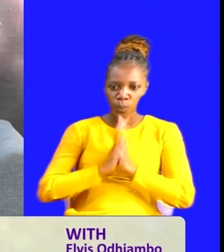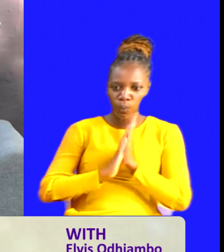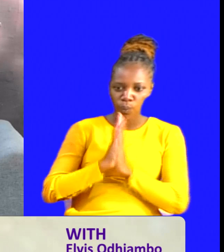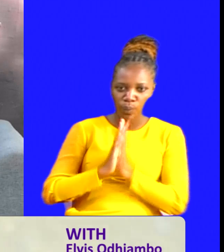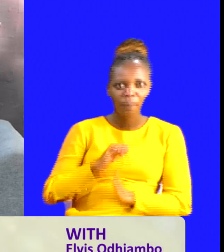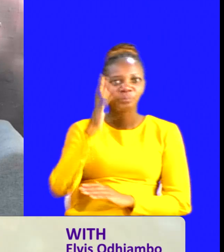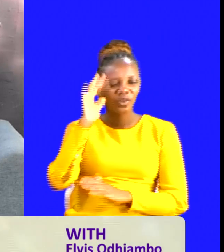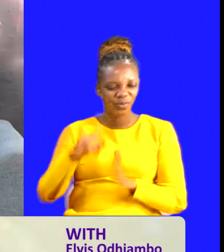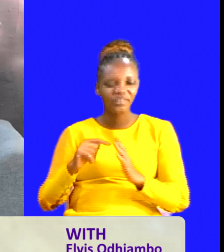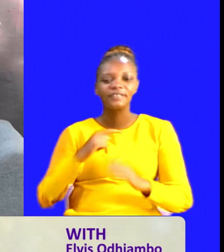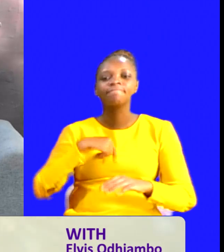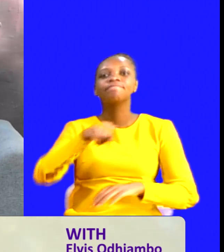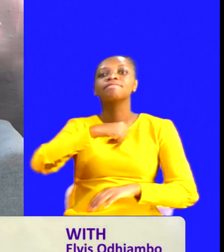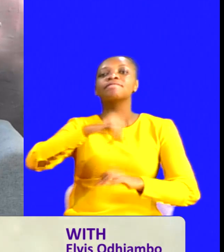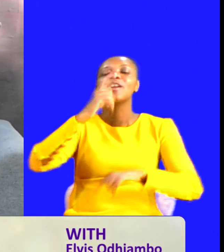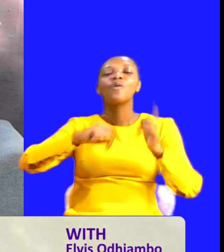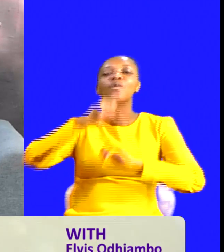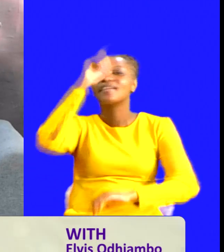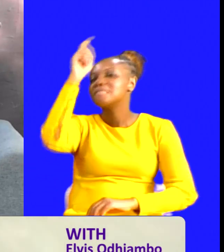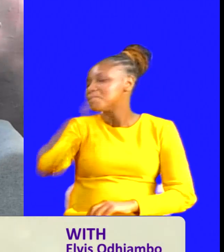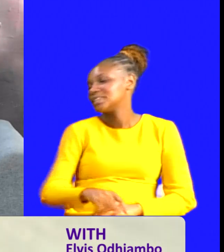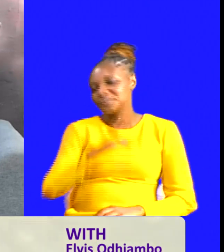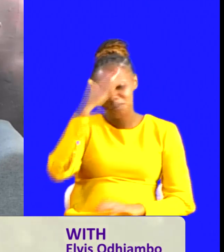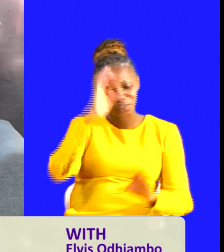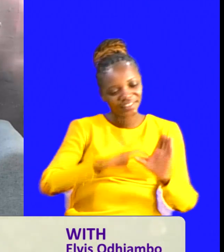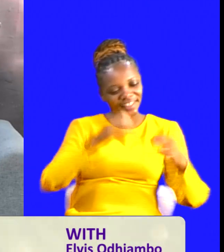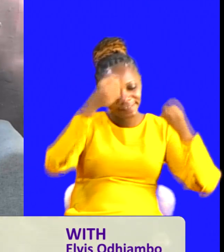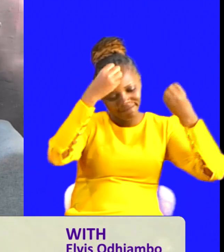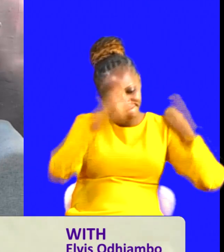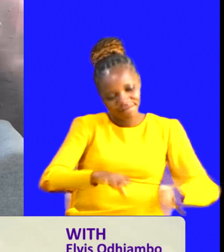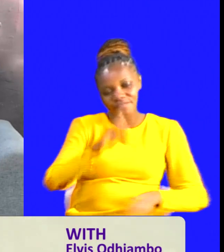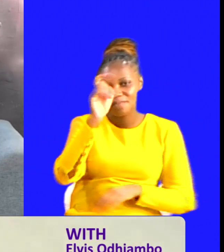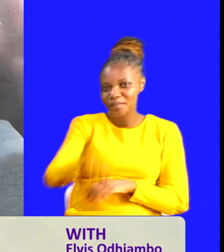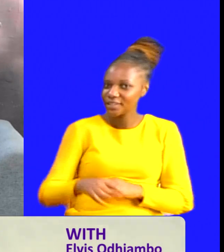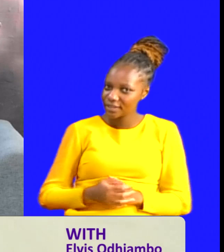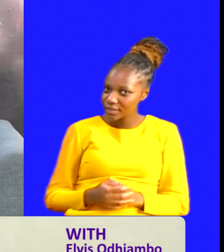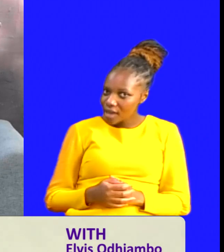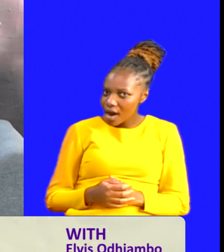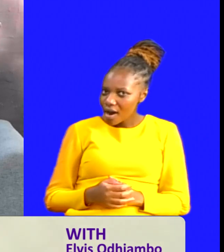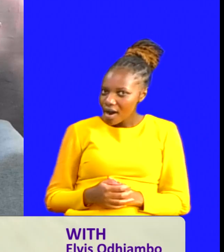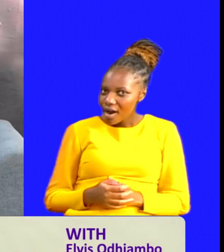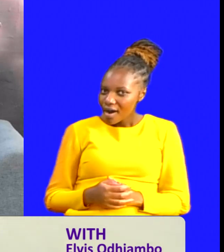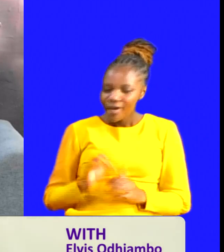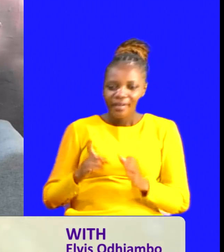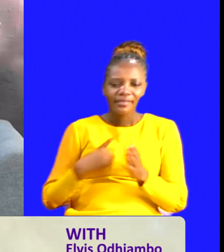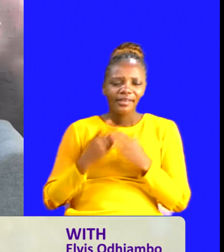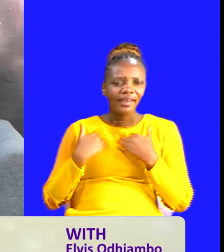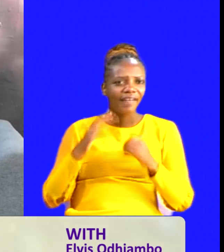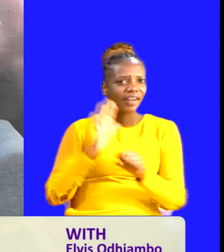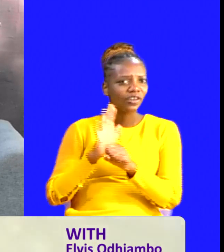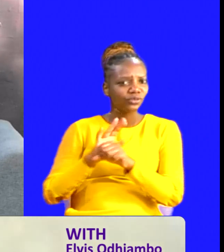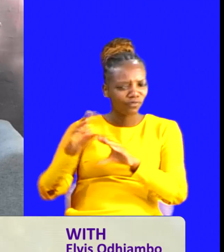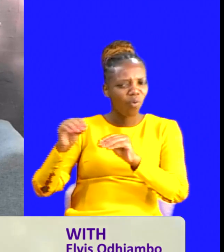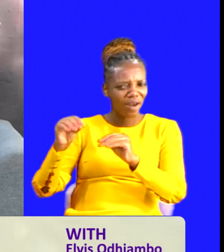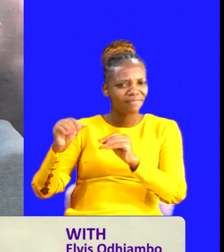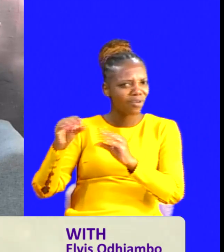results because they are not doing really well because they seem to be a house in shambles. They have a lot of qualified